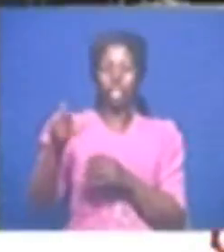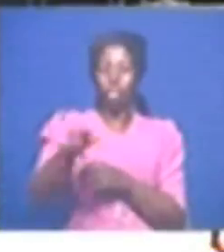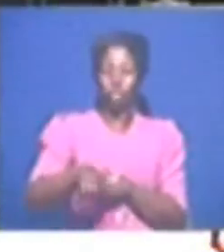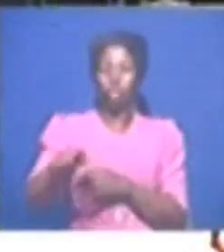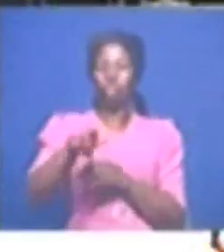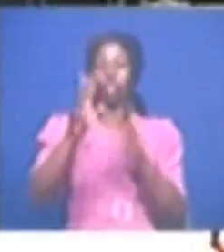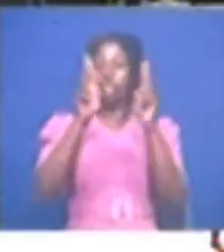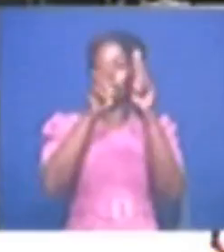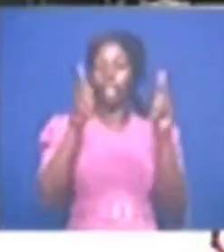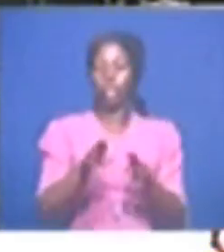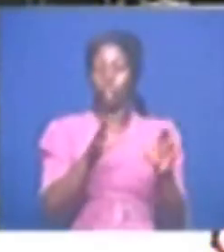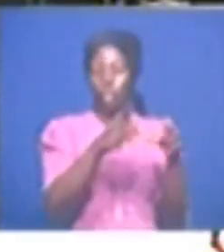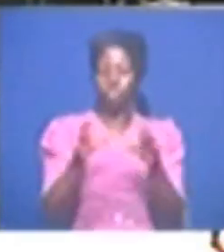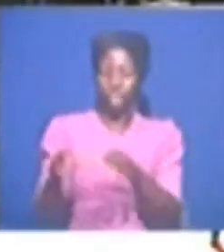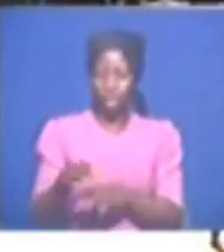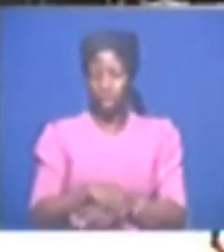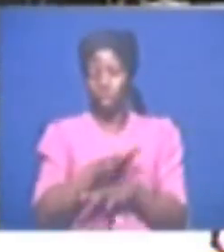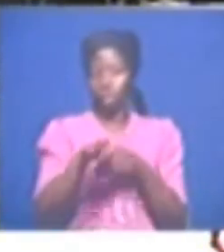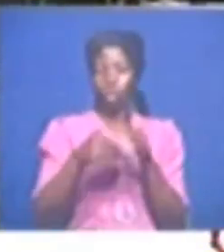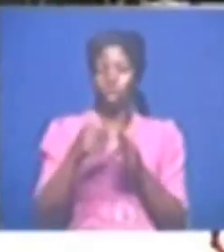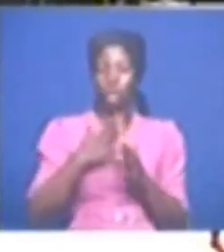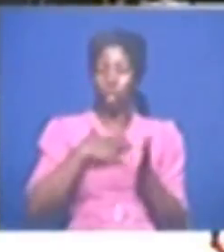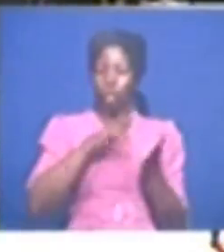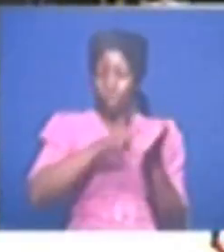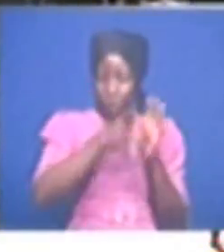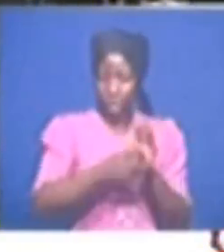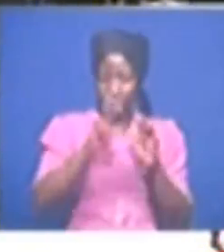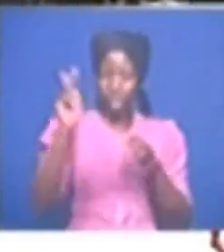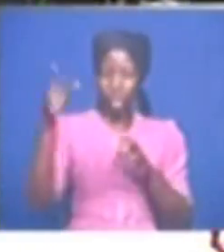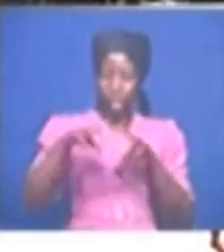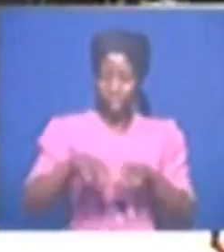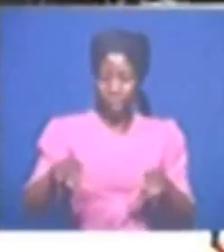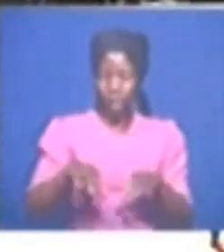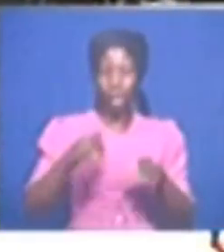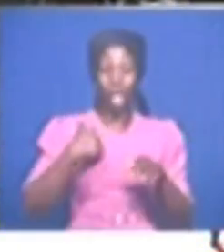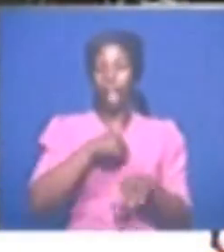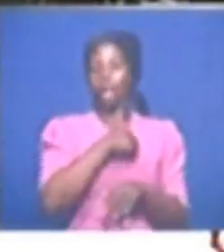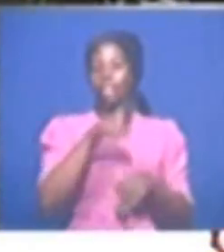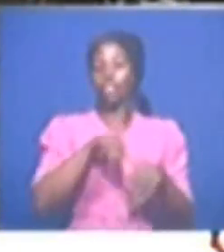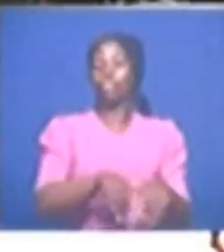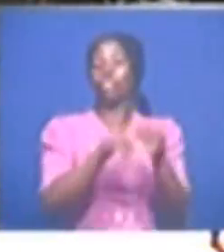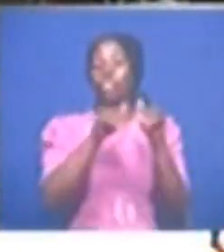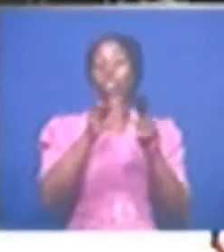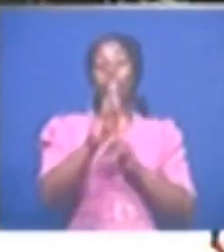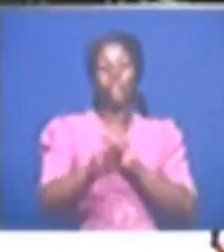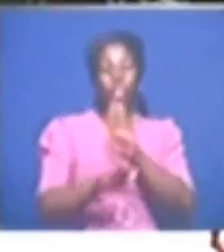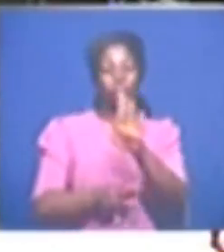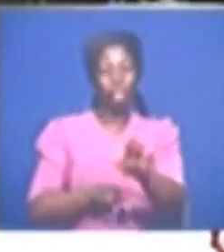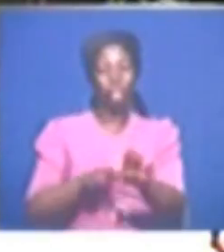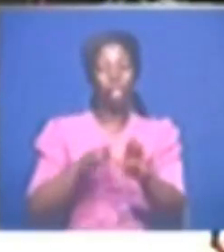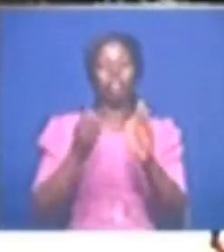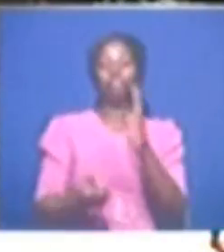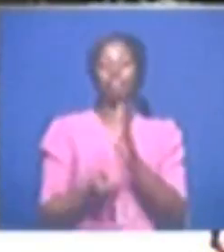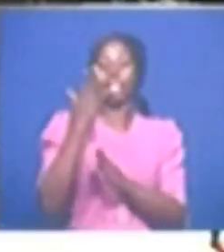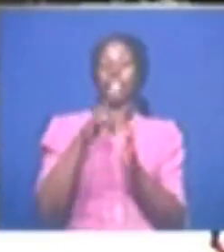All our projects in Kenya Pipeline, we follow the due process as set out in the State Corporation